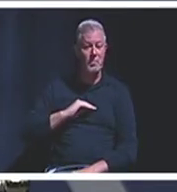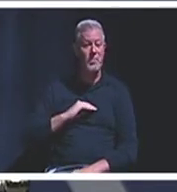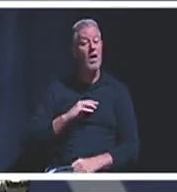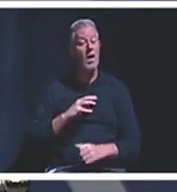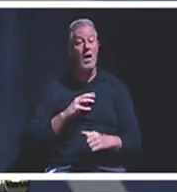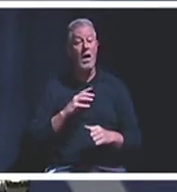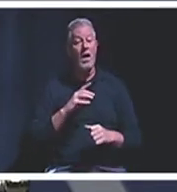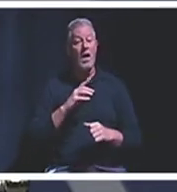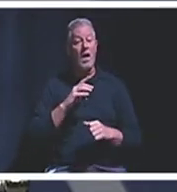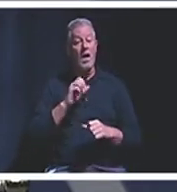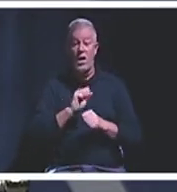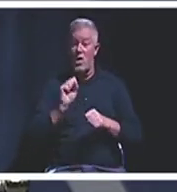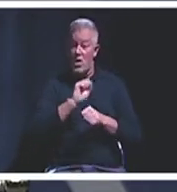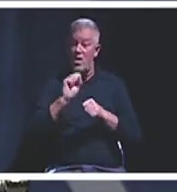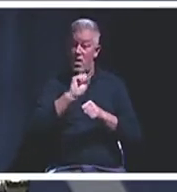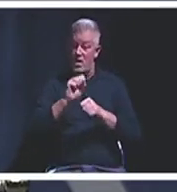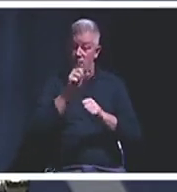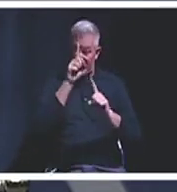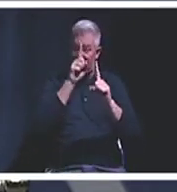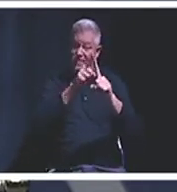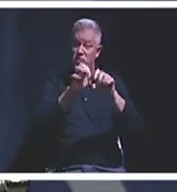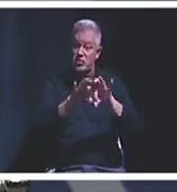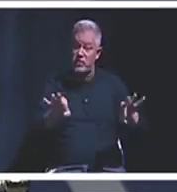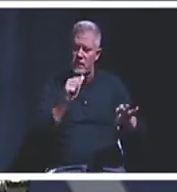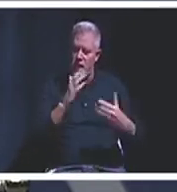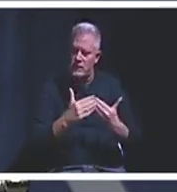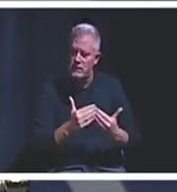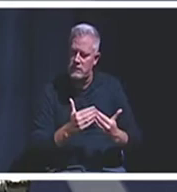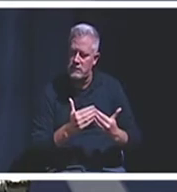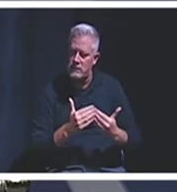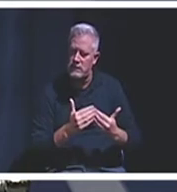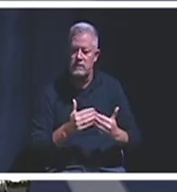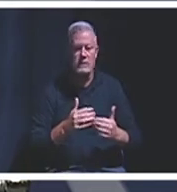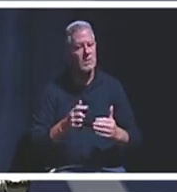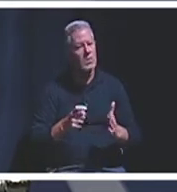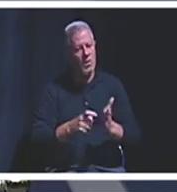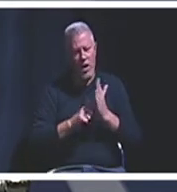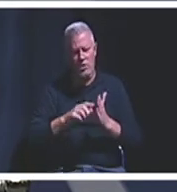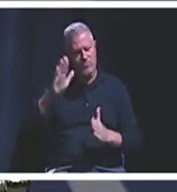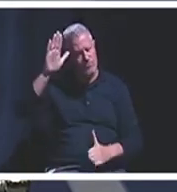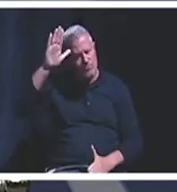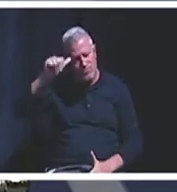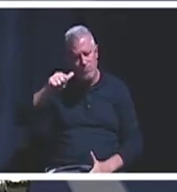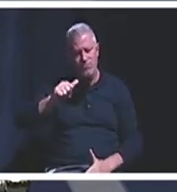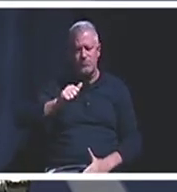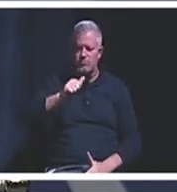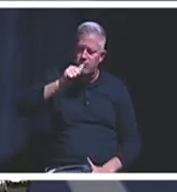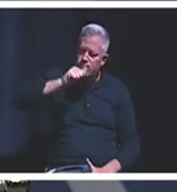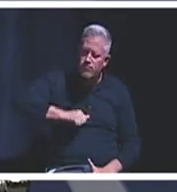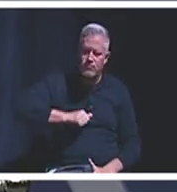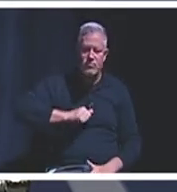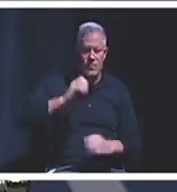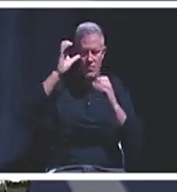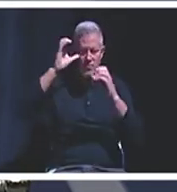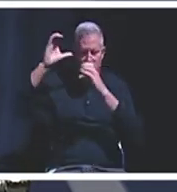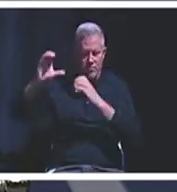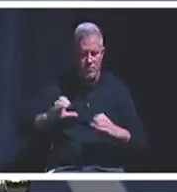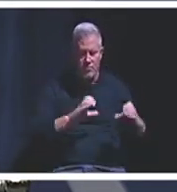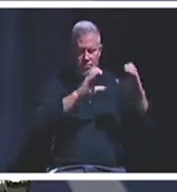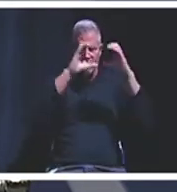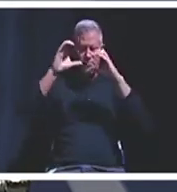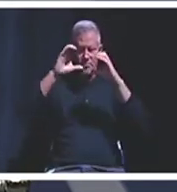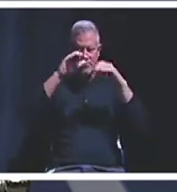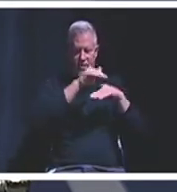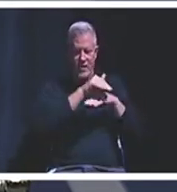isn't easy, is it? It requires determination and persistence, many sleepless nights, hours